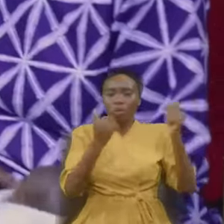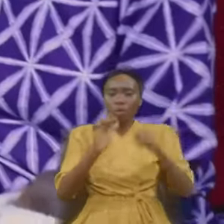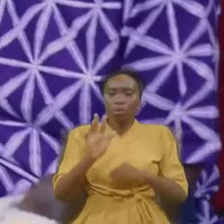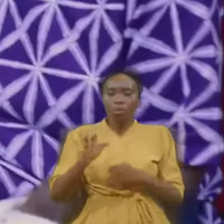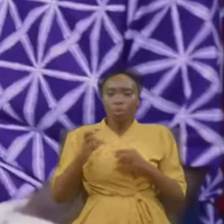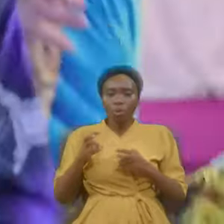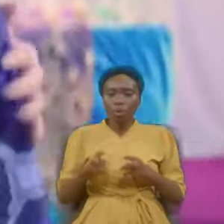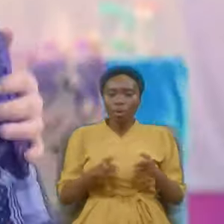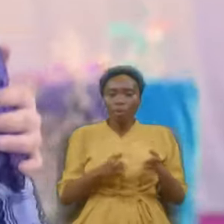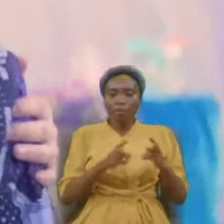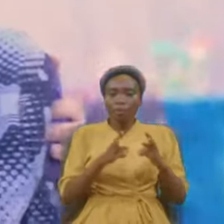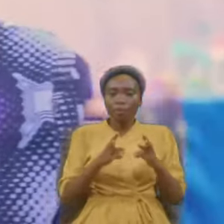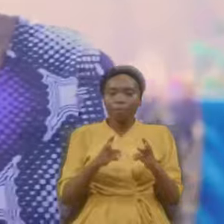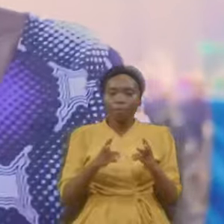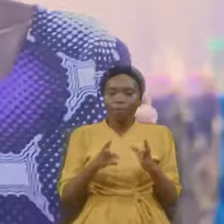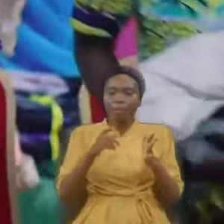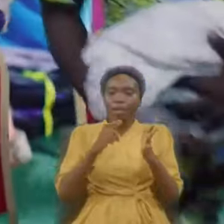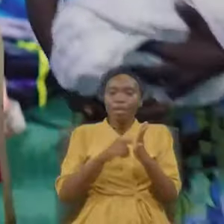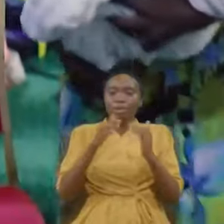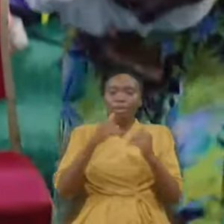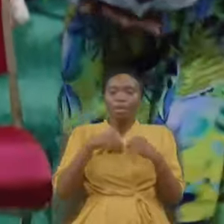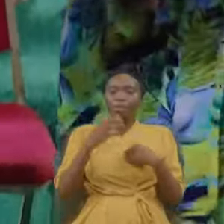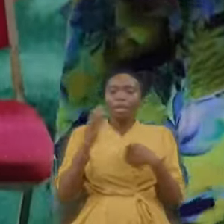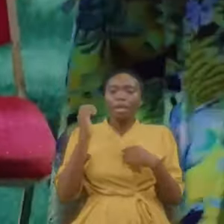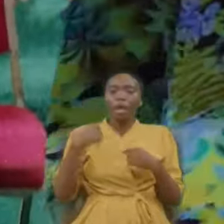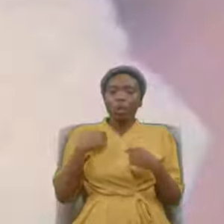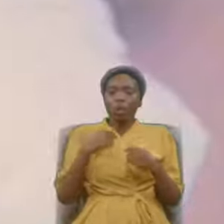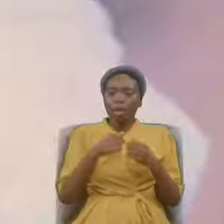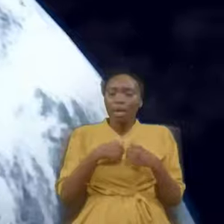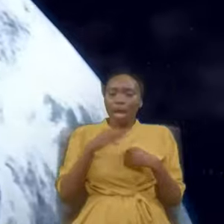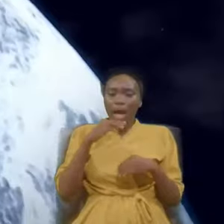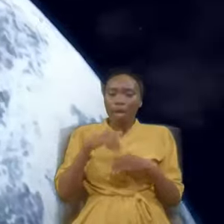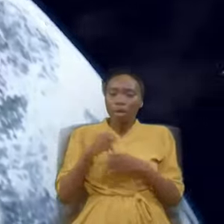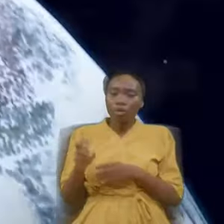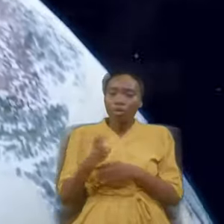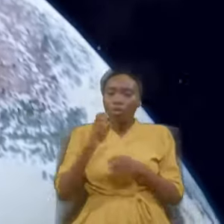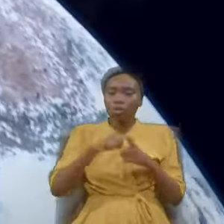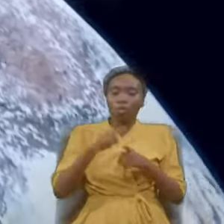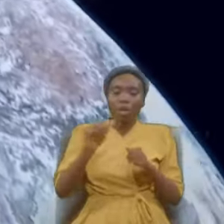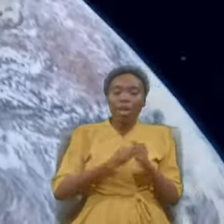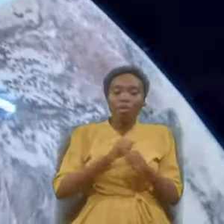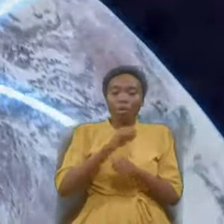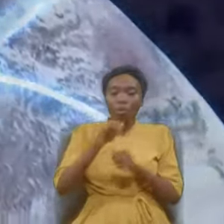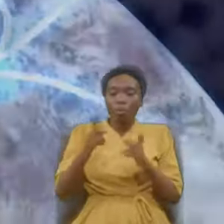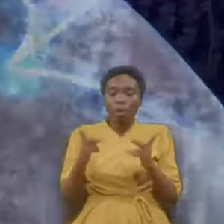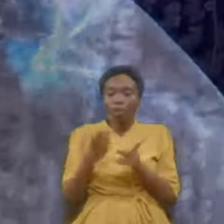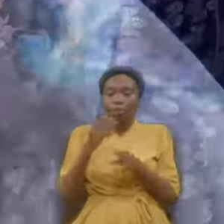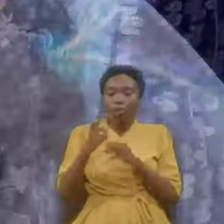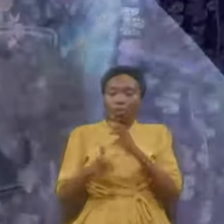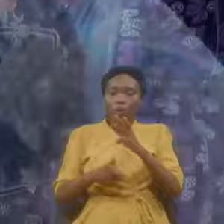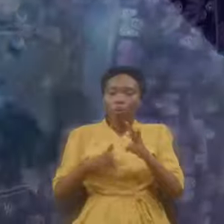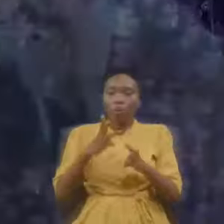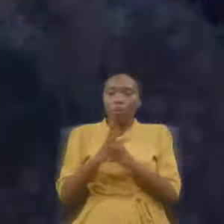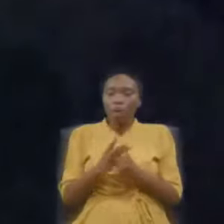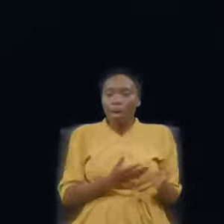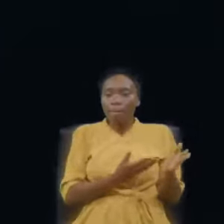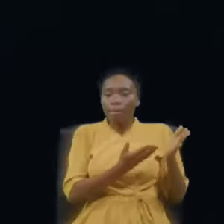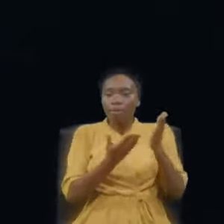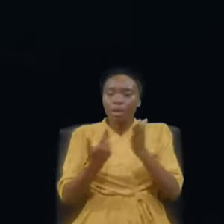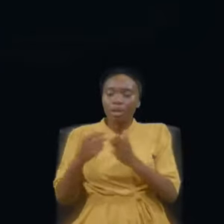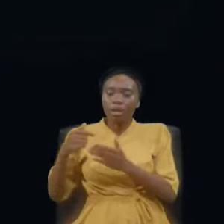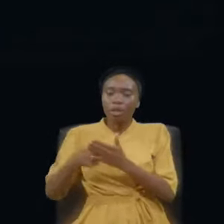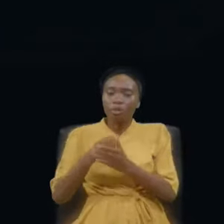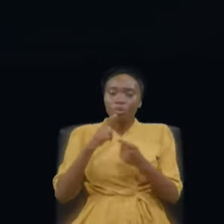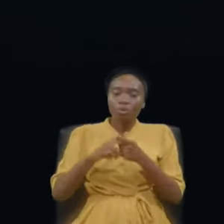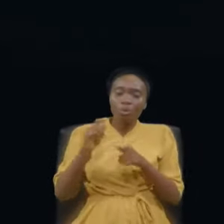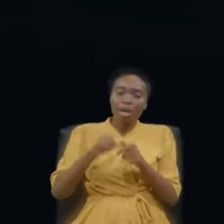way. With this mandate in hand, we are on a journey to every corner of the world, conveying the gospel to